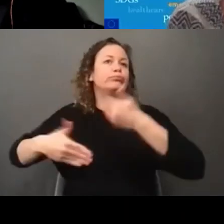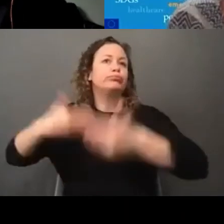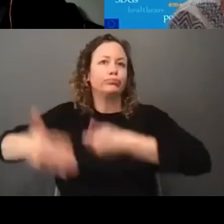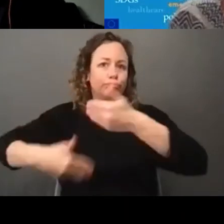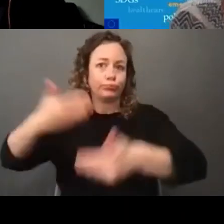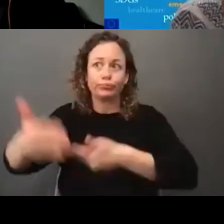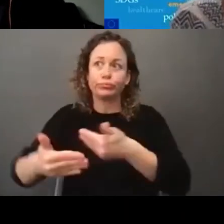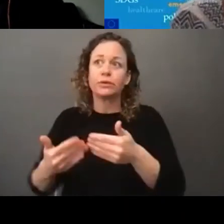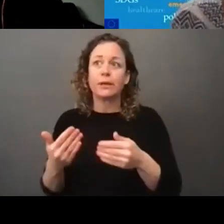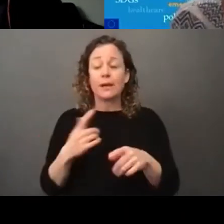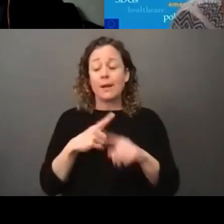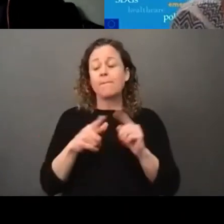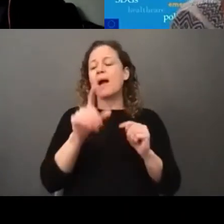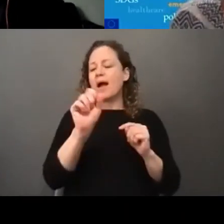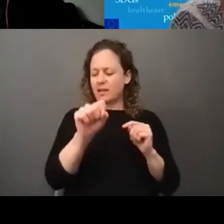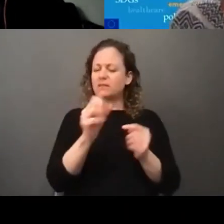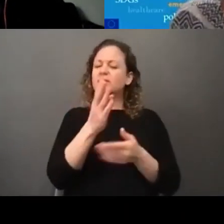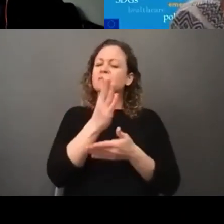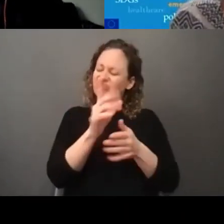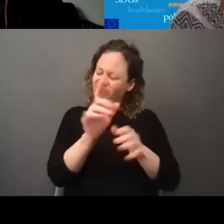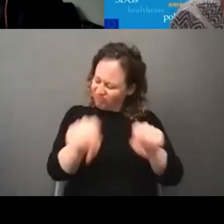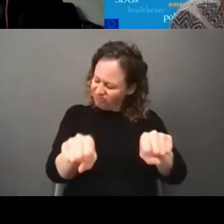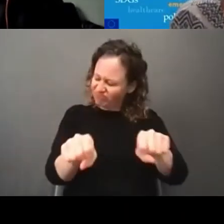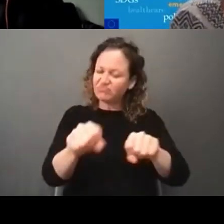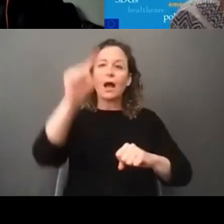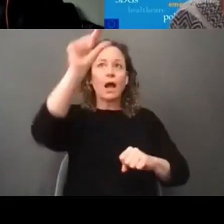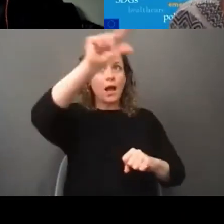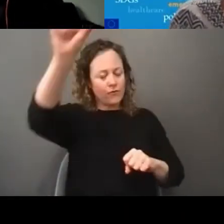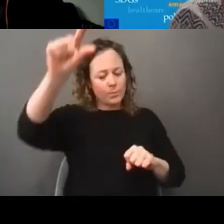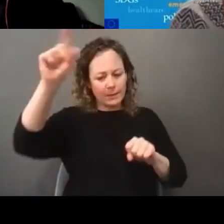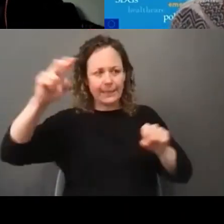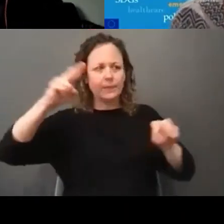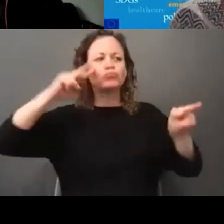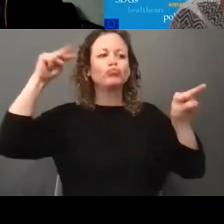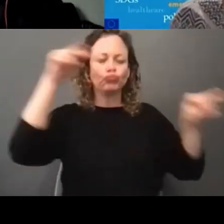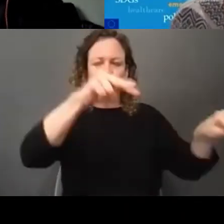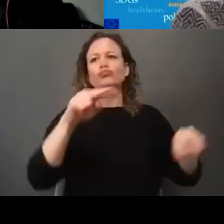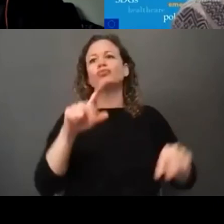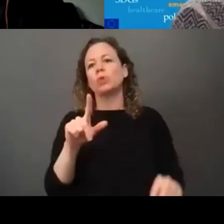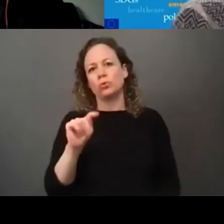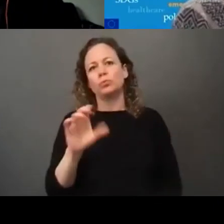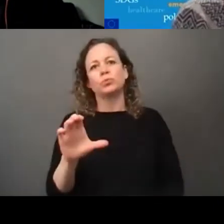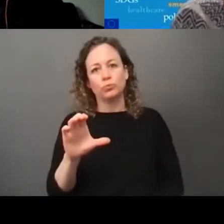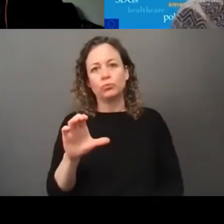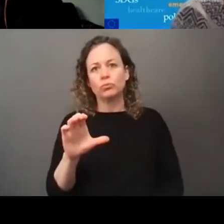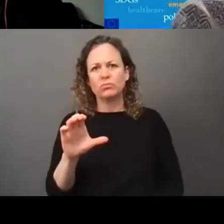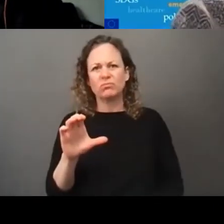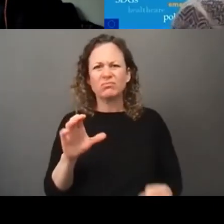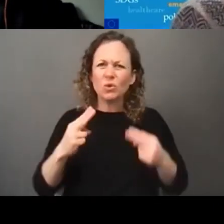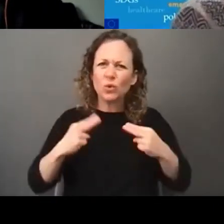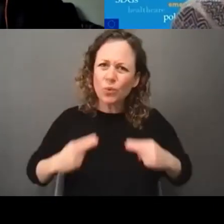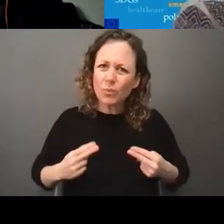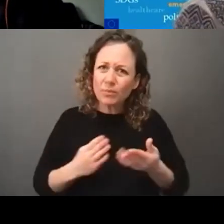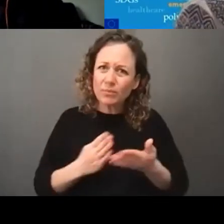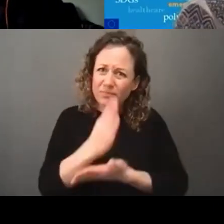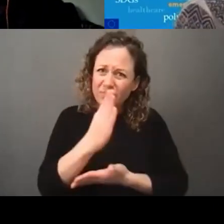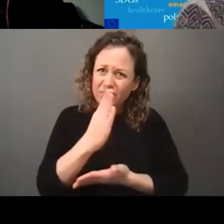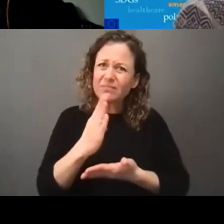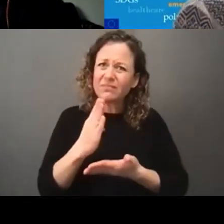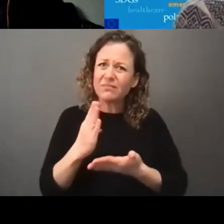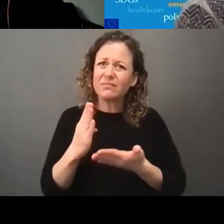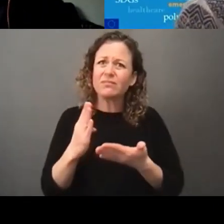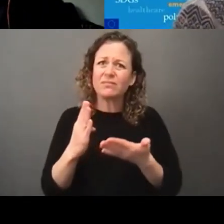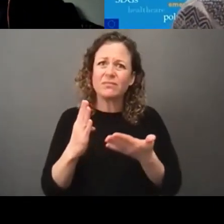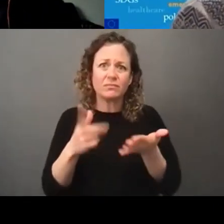under the control of the government, and long-term care is certainly one of them, because this is a human right and it has to be provided